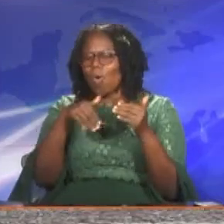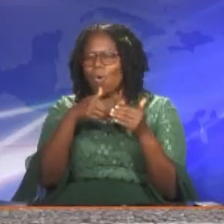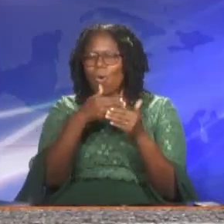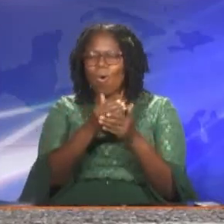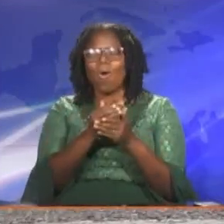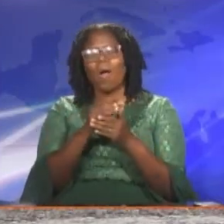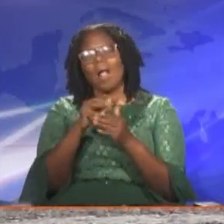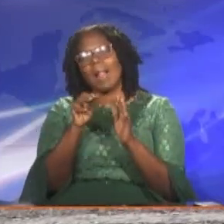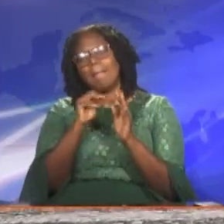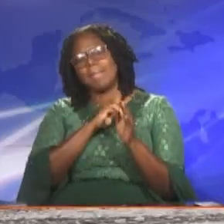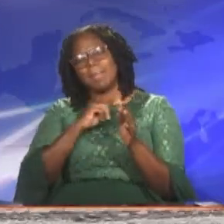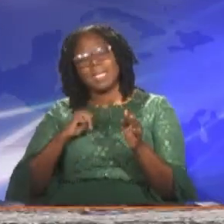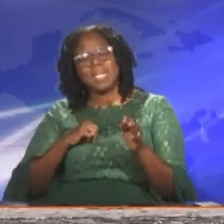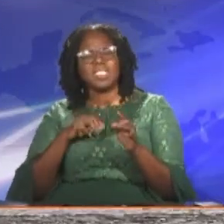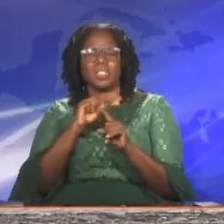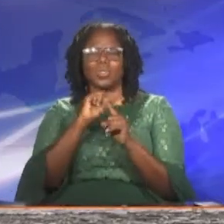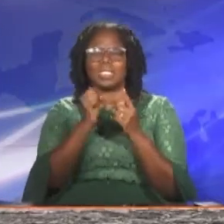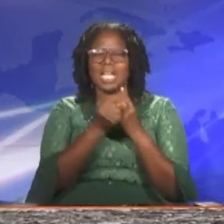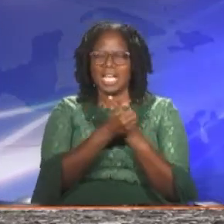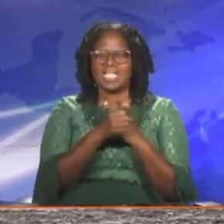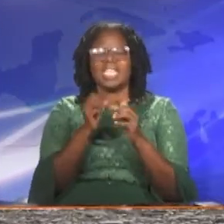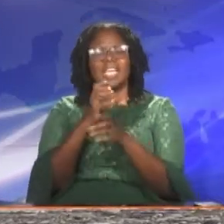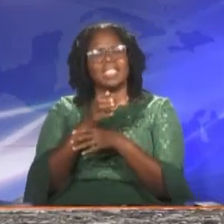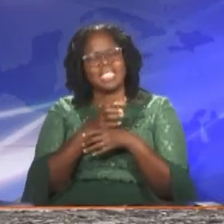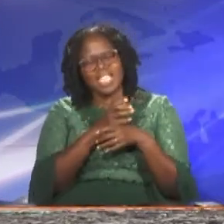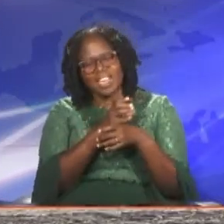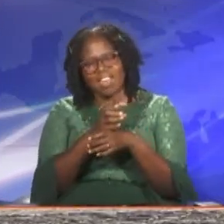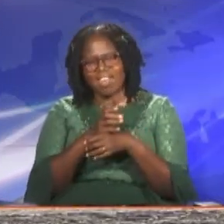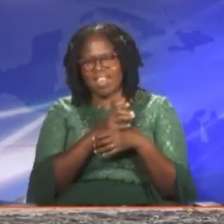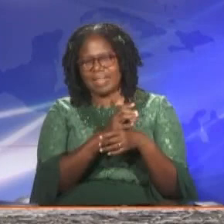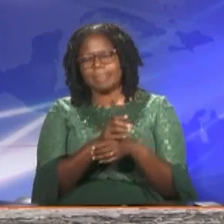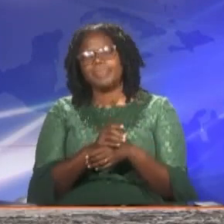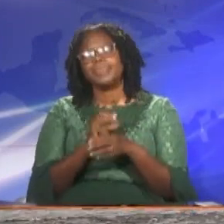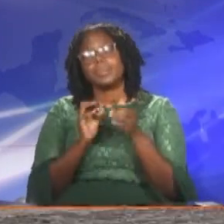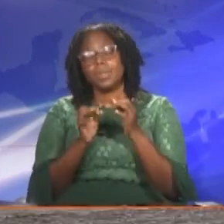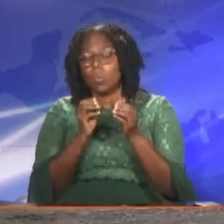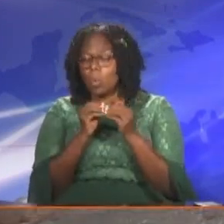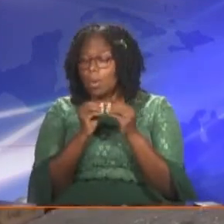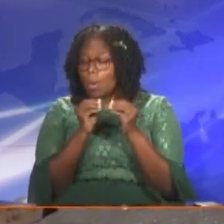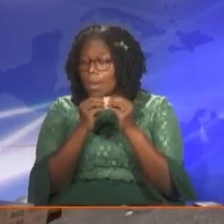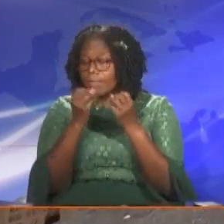members of society. For more information, these services can be found on the ministry's website,